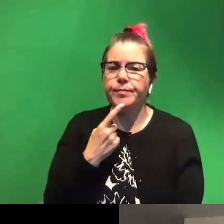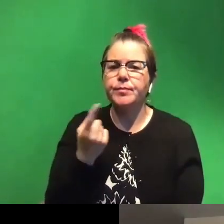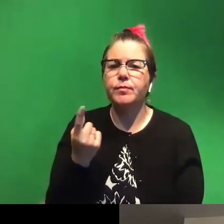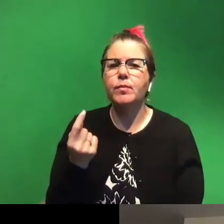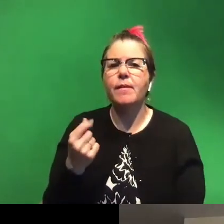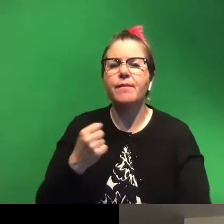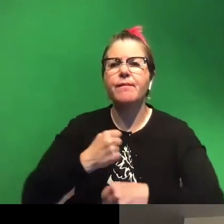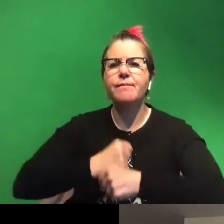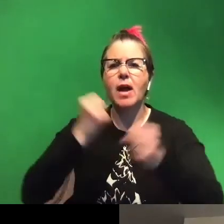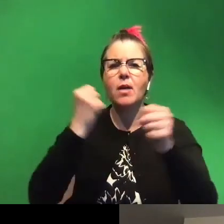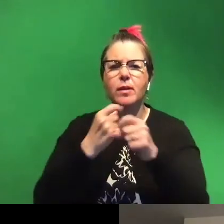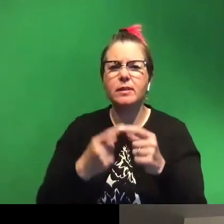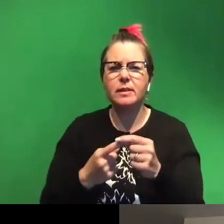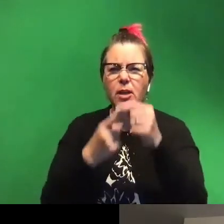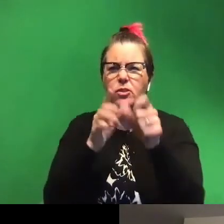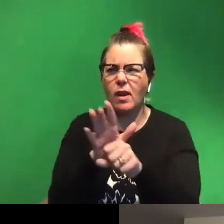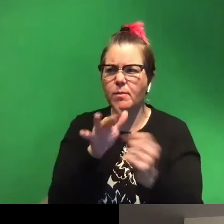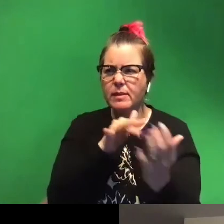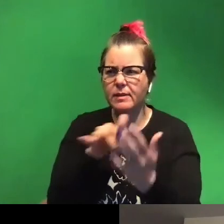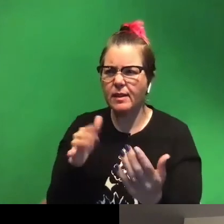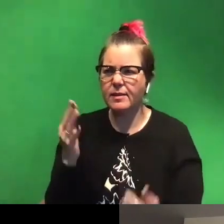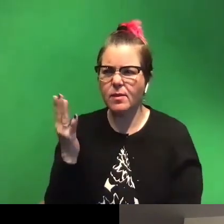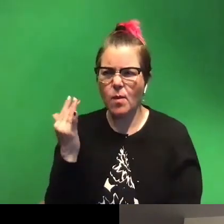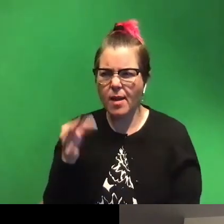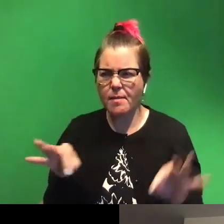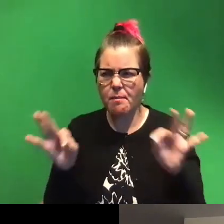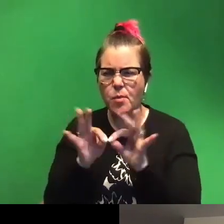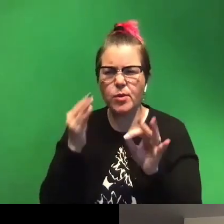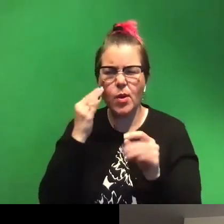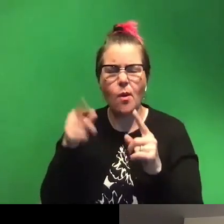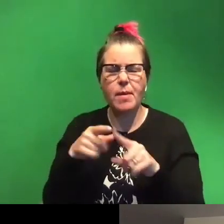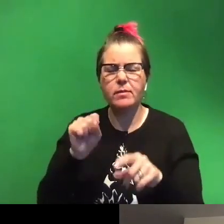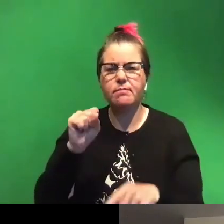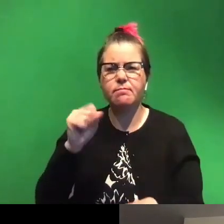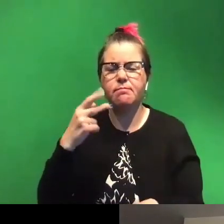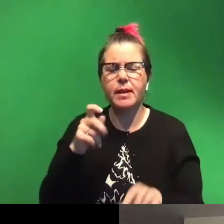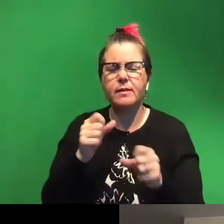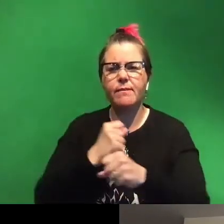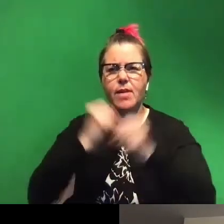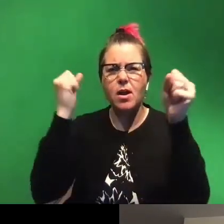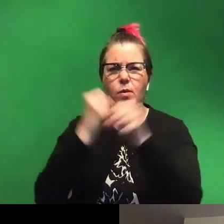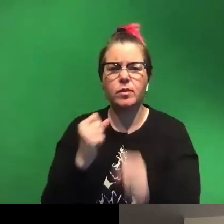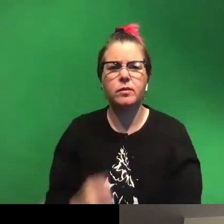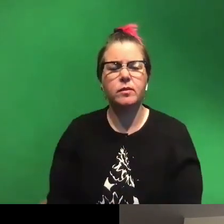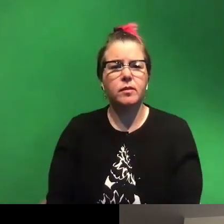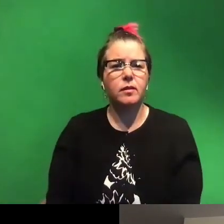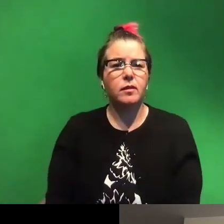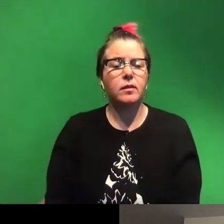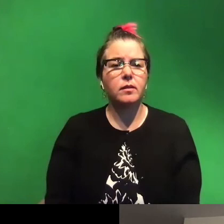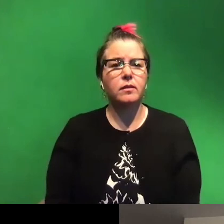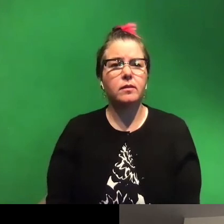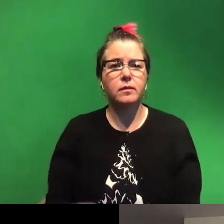fireworks special enough to be studied, and why is it important for us to know about space fireworks? But is it just like, because that's how everything is